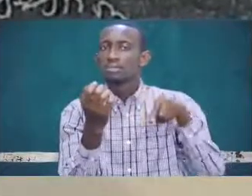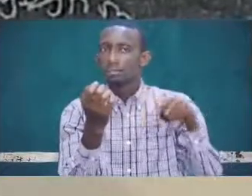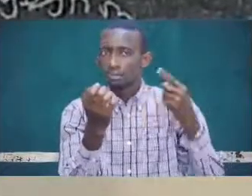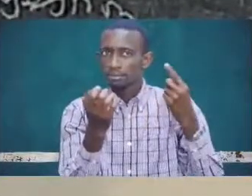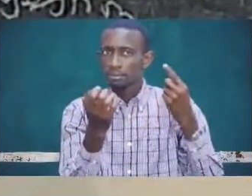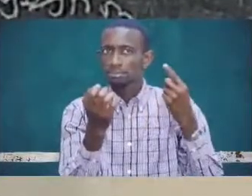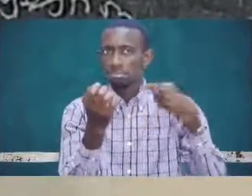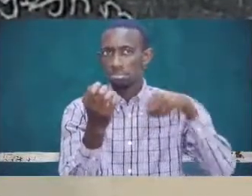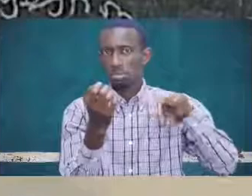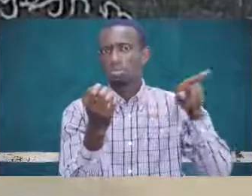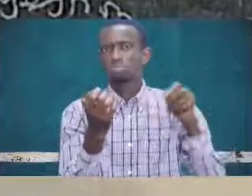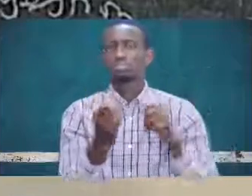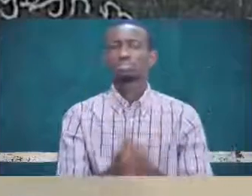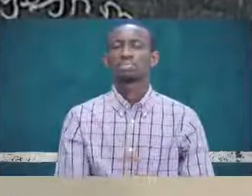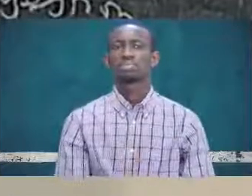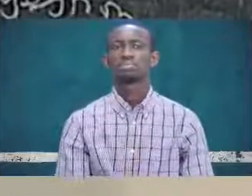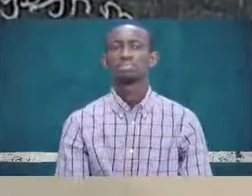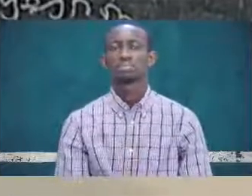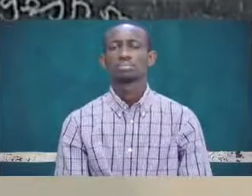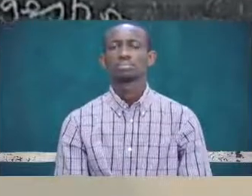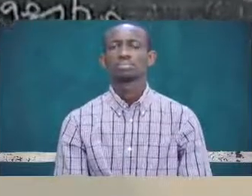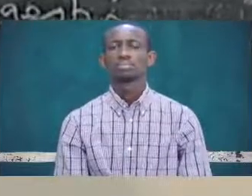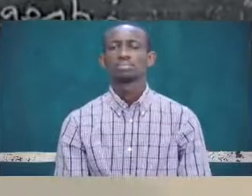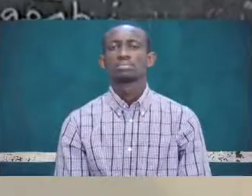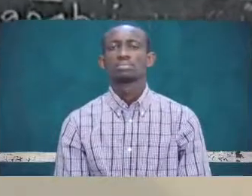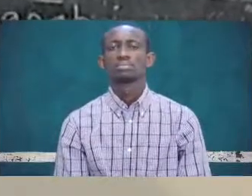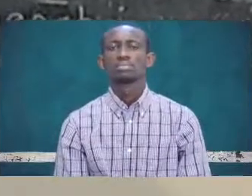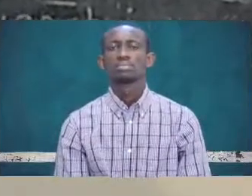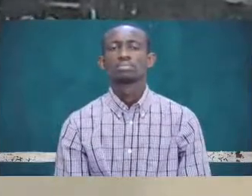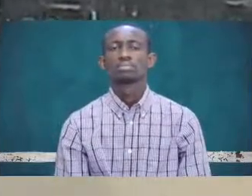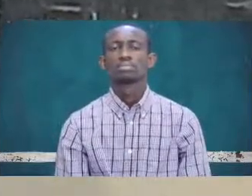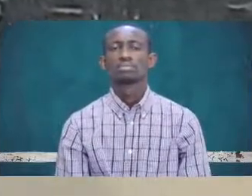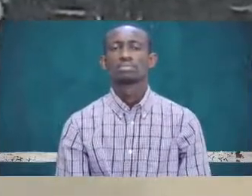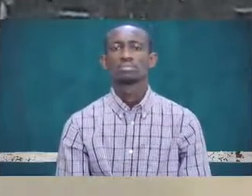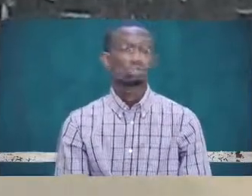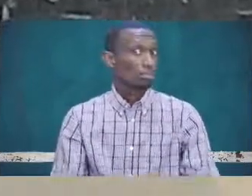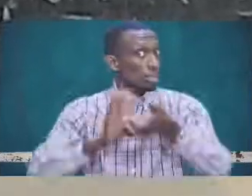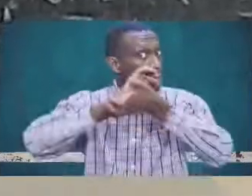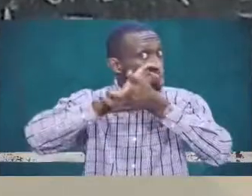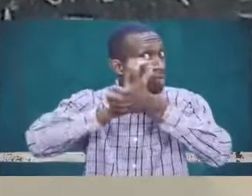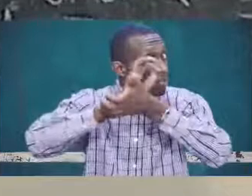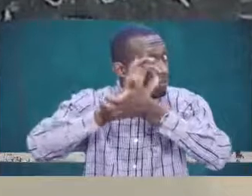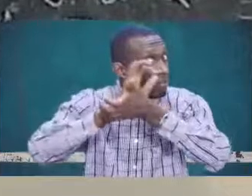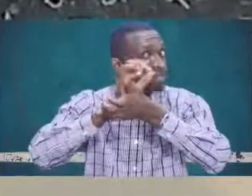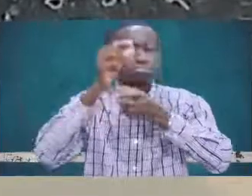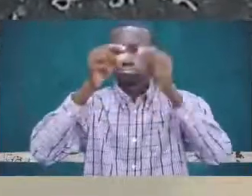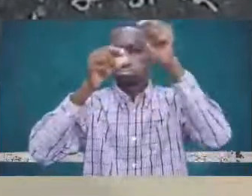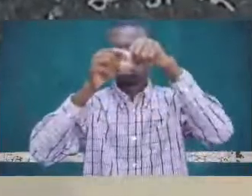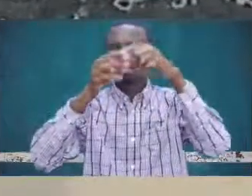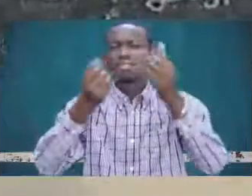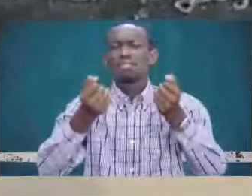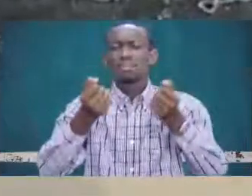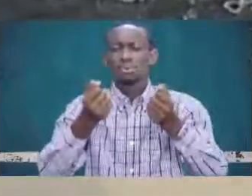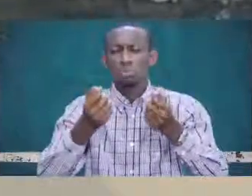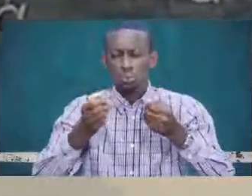about now about the stomach lining has many openings. If I say many openings, which these are called what